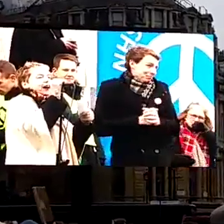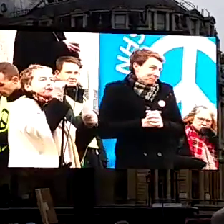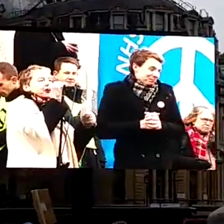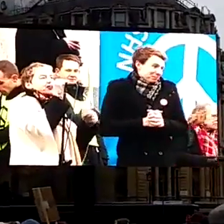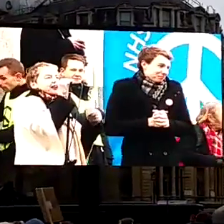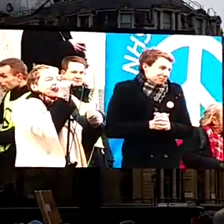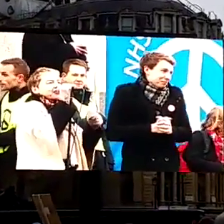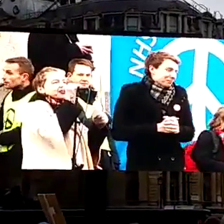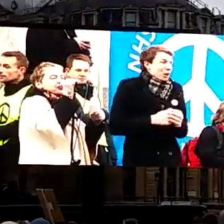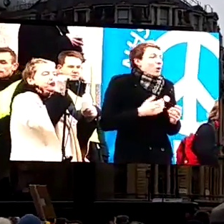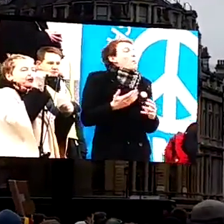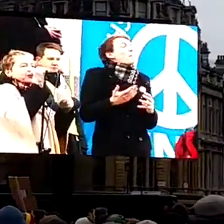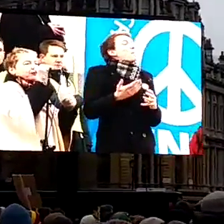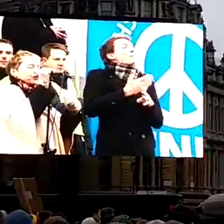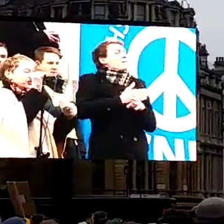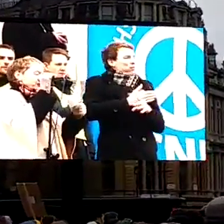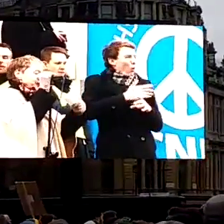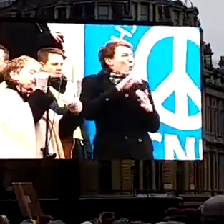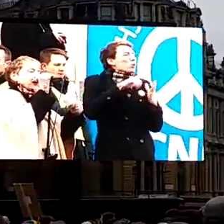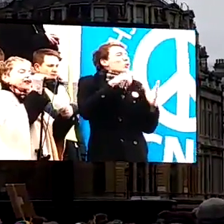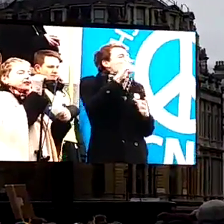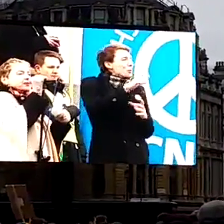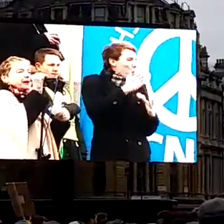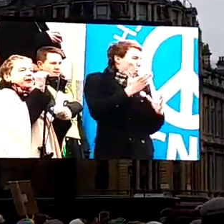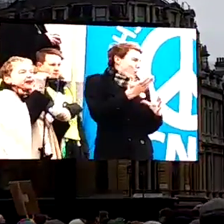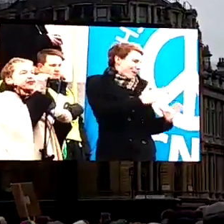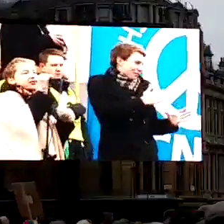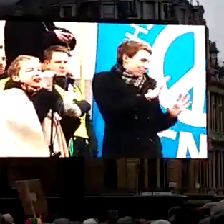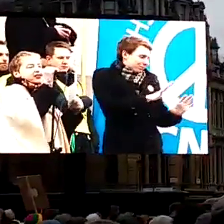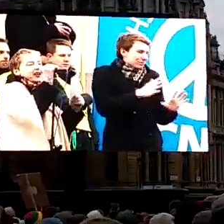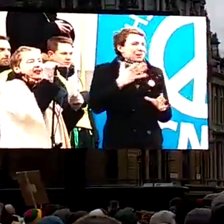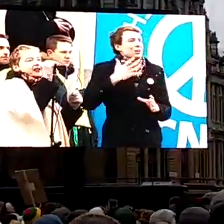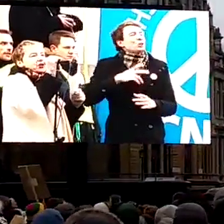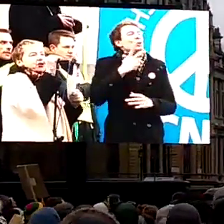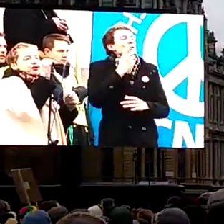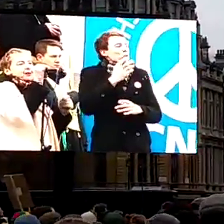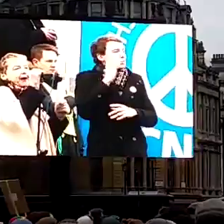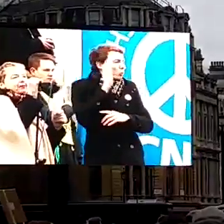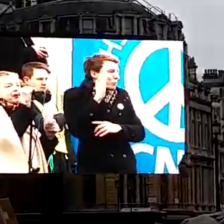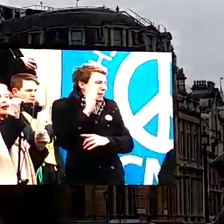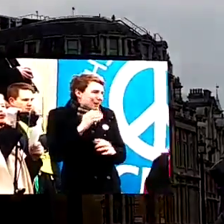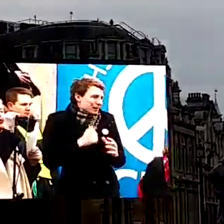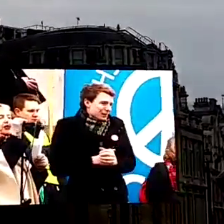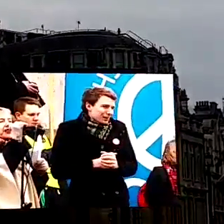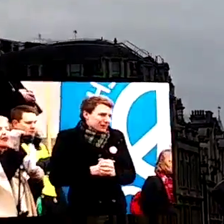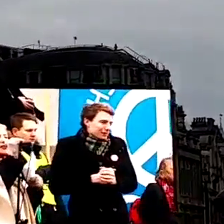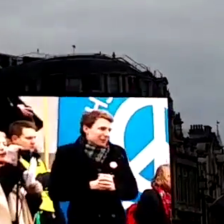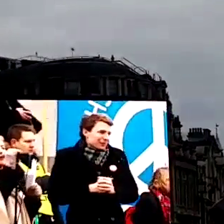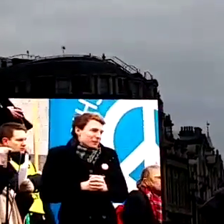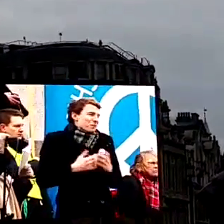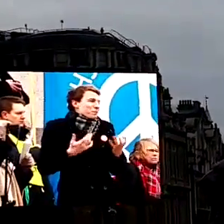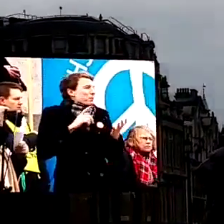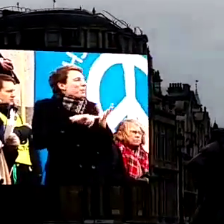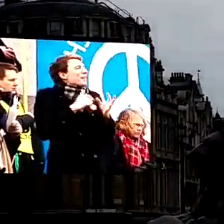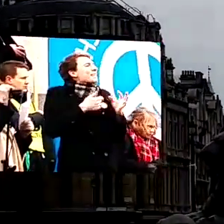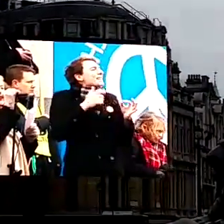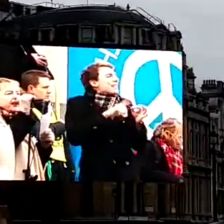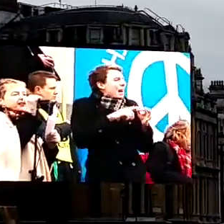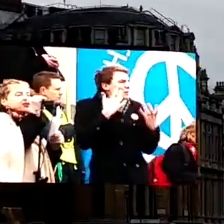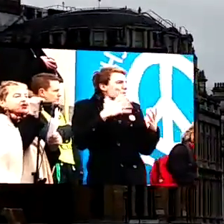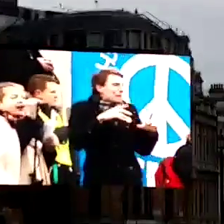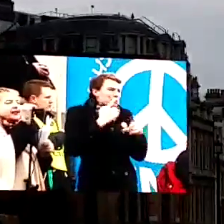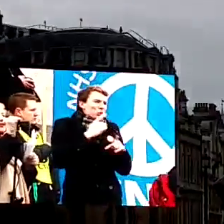just before, I'm very delighted to welcome two final speakers. Tariq talked about military sentiment